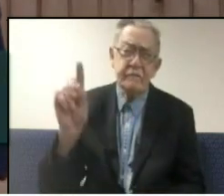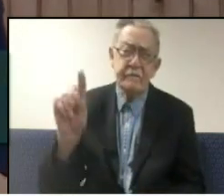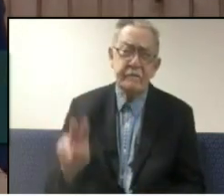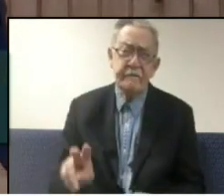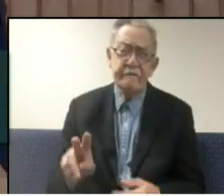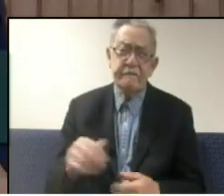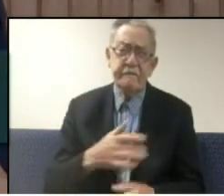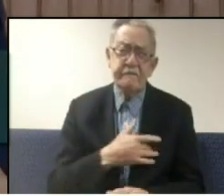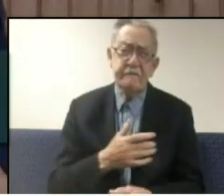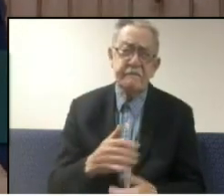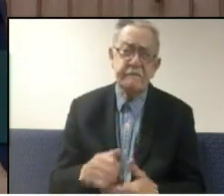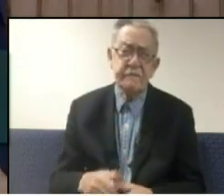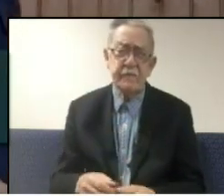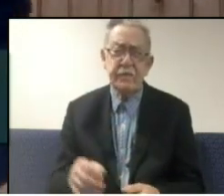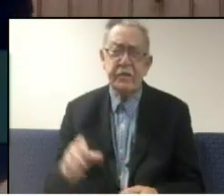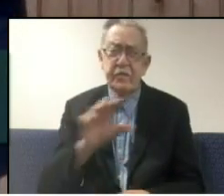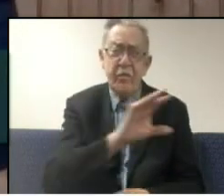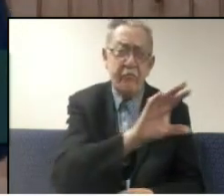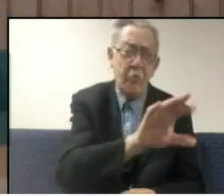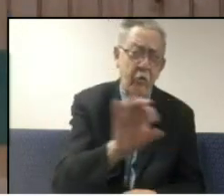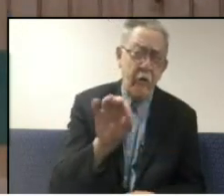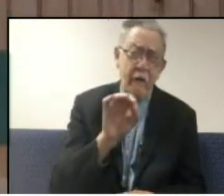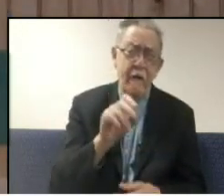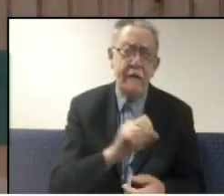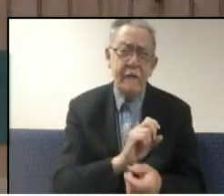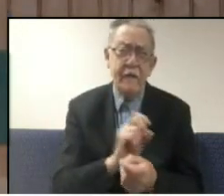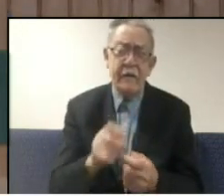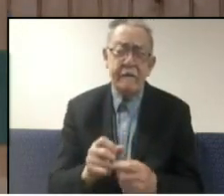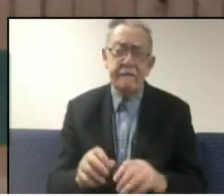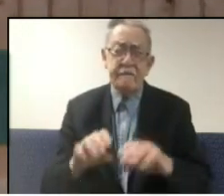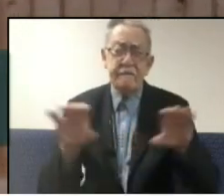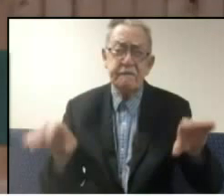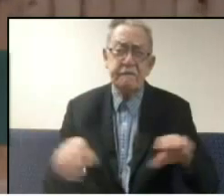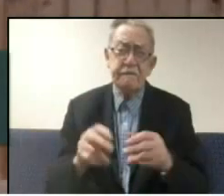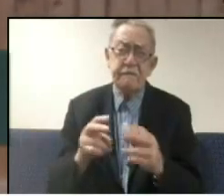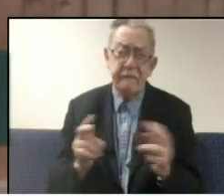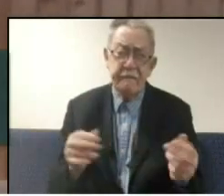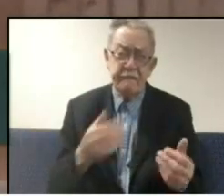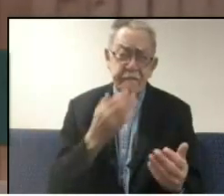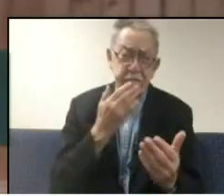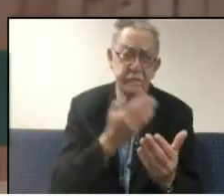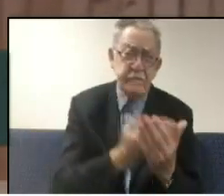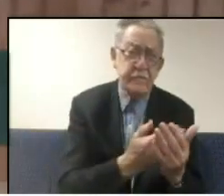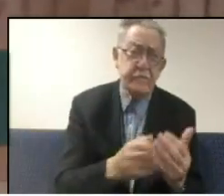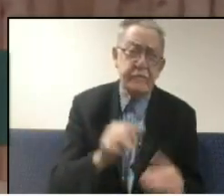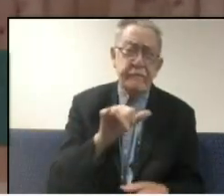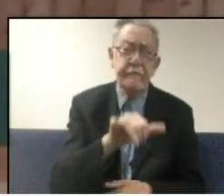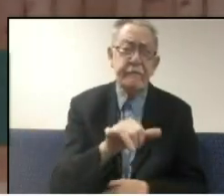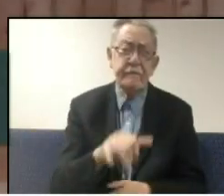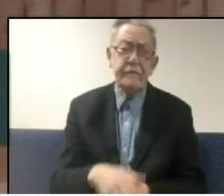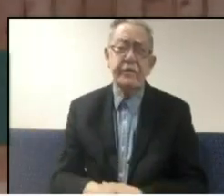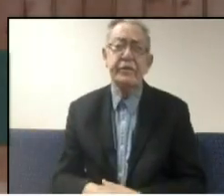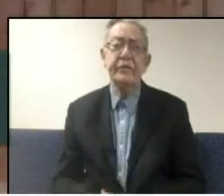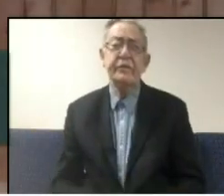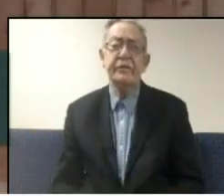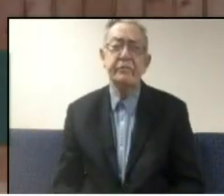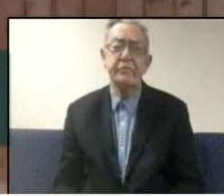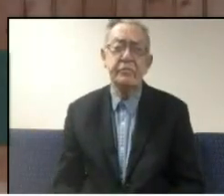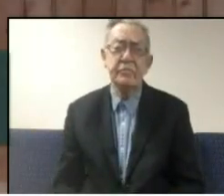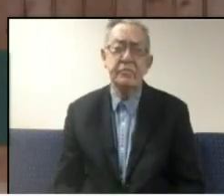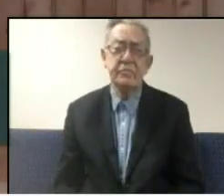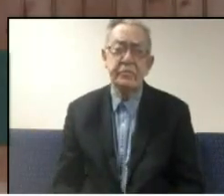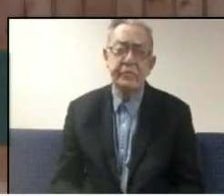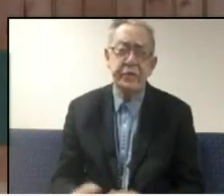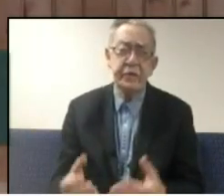picked a career and then he's going to change. No, he was doing very well at that. And I want